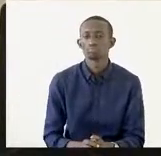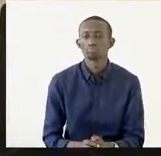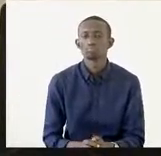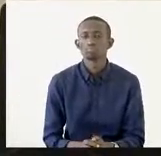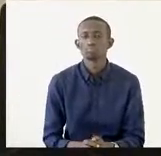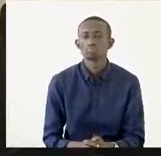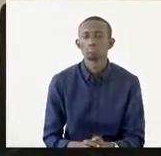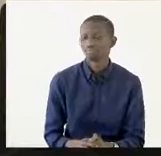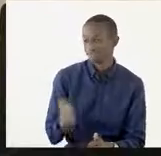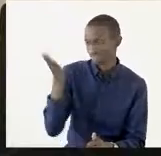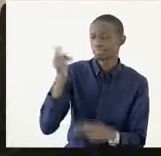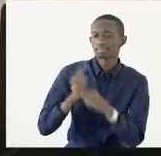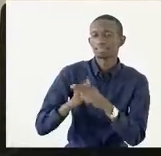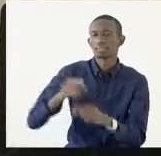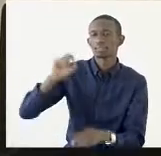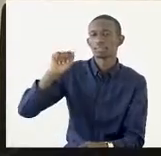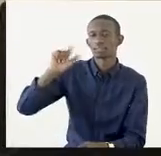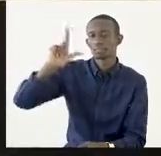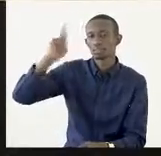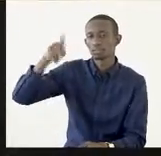with silver mirror formation. That is aliphatic